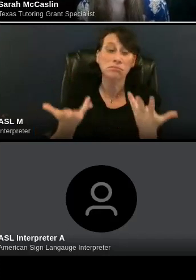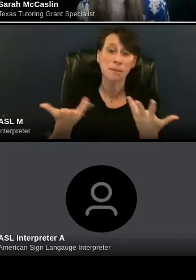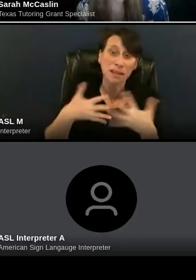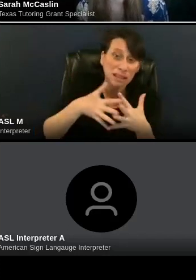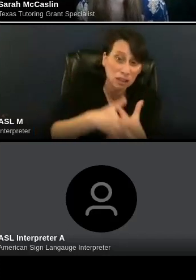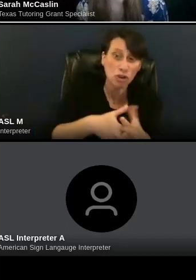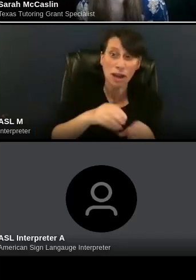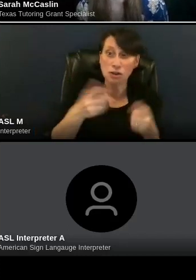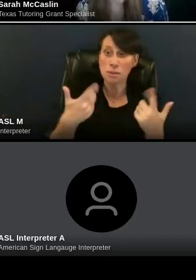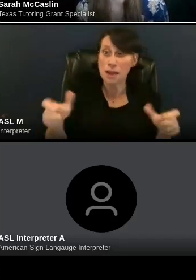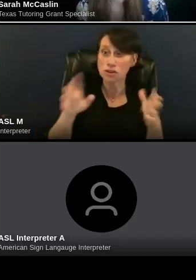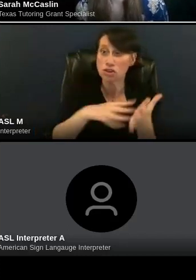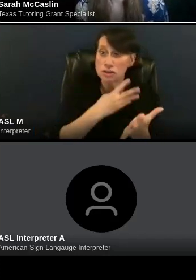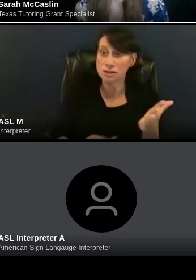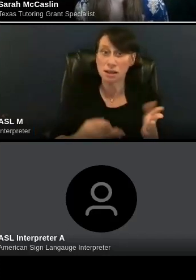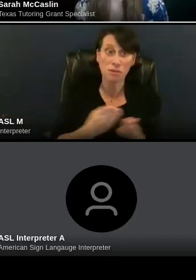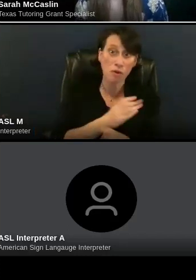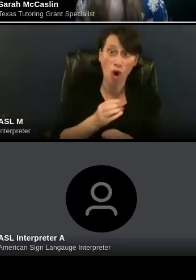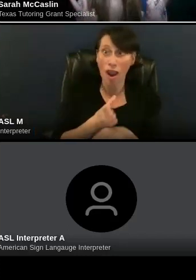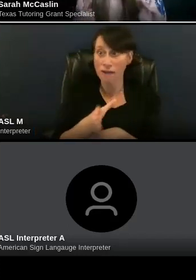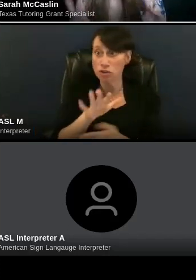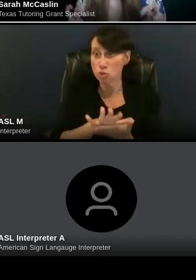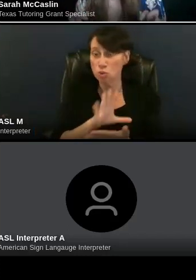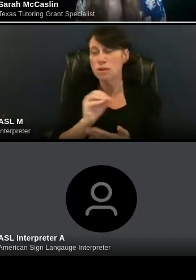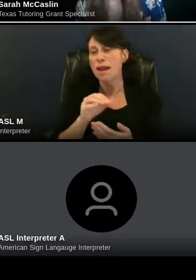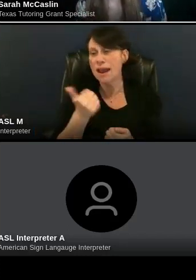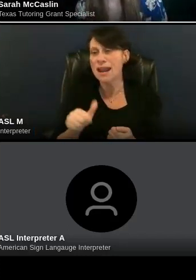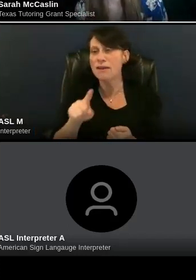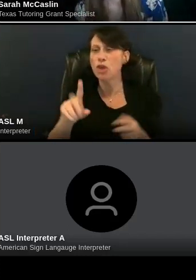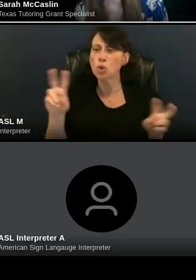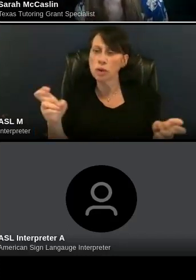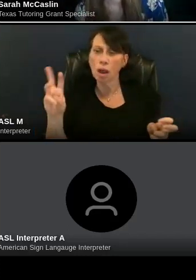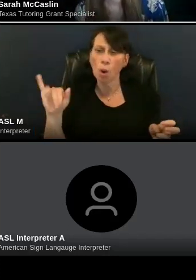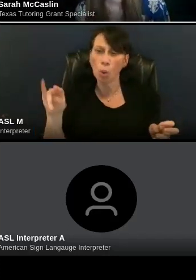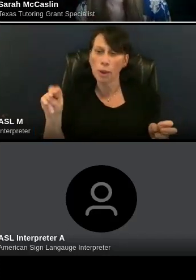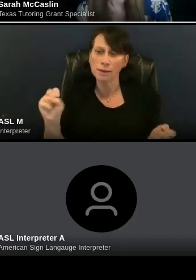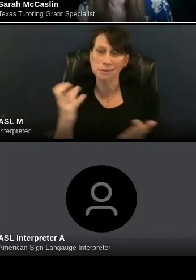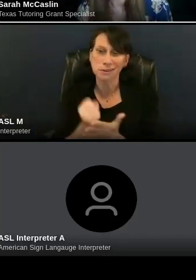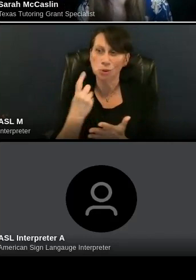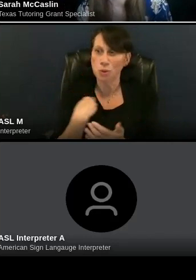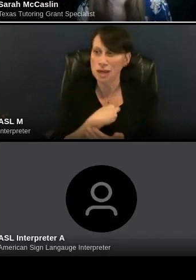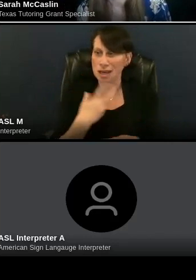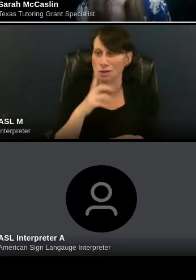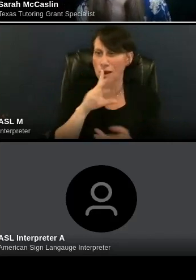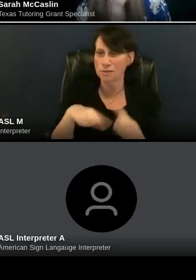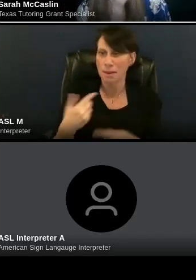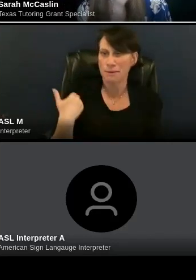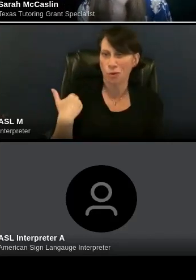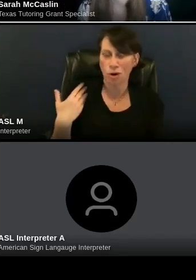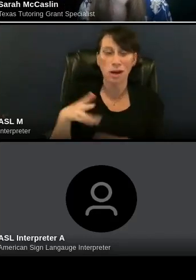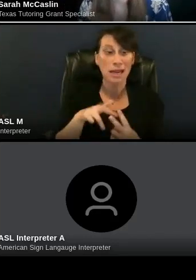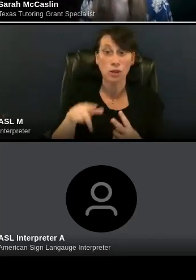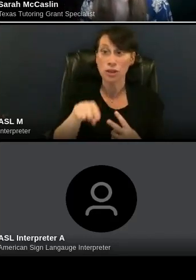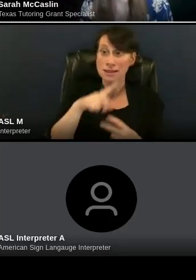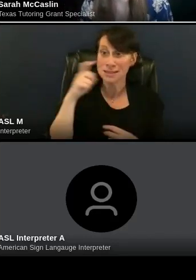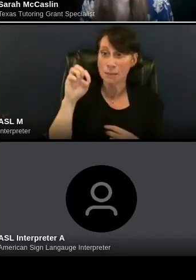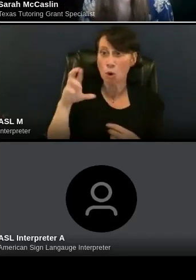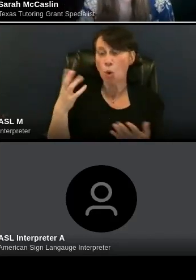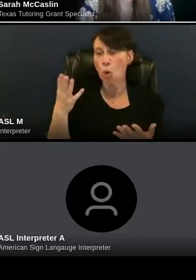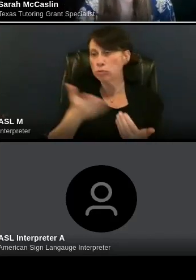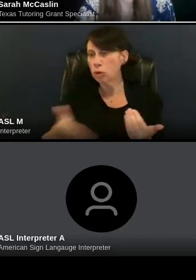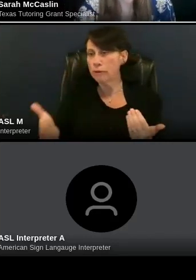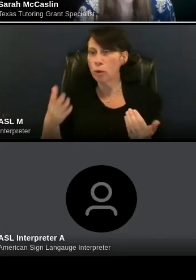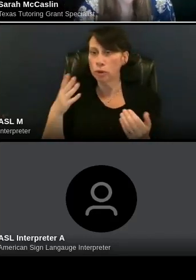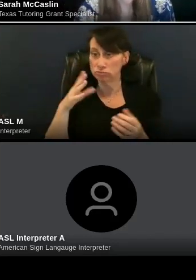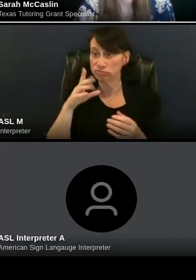master schedule before or after school, any of those wins that we talked about earlier, either this summer or moving forward